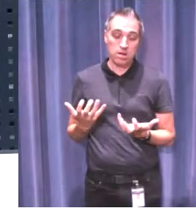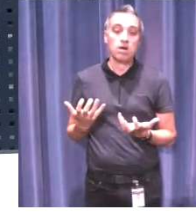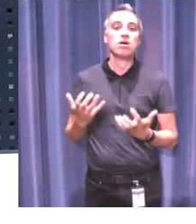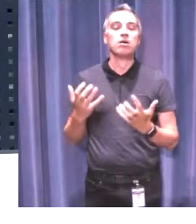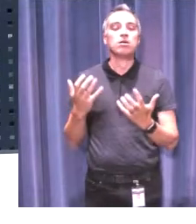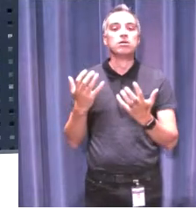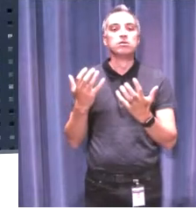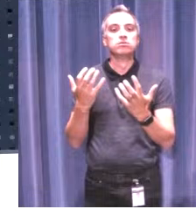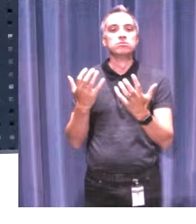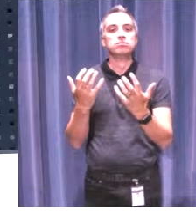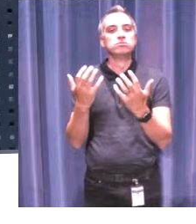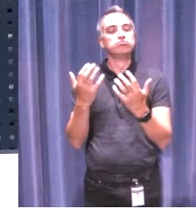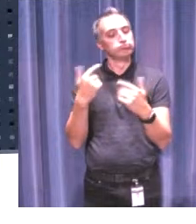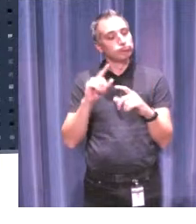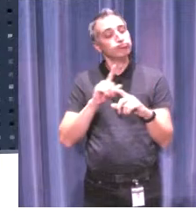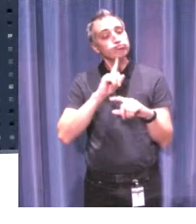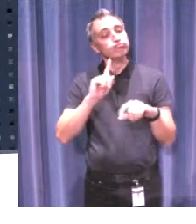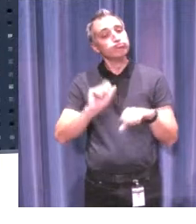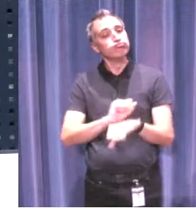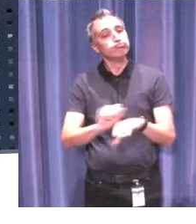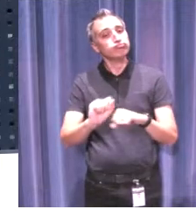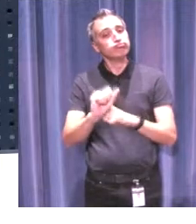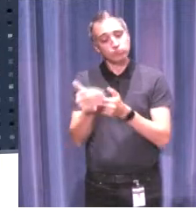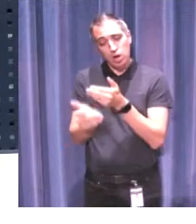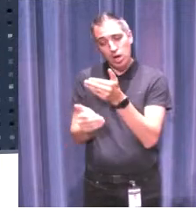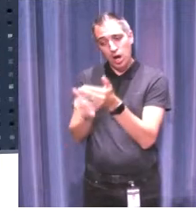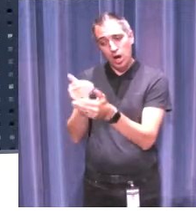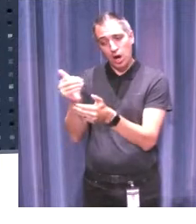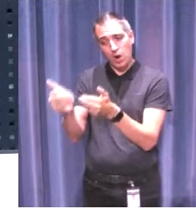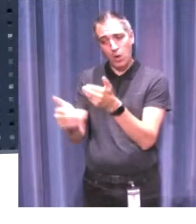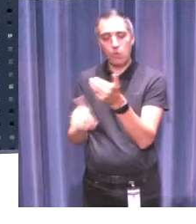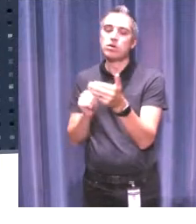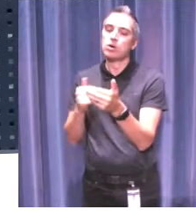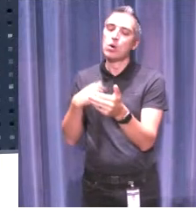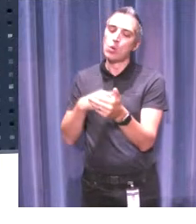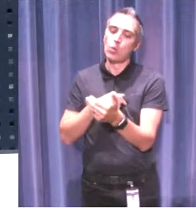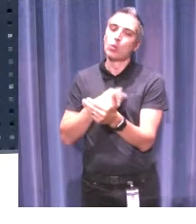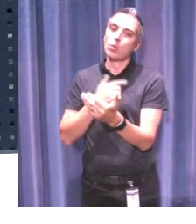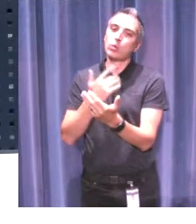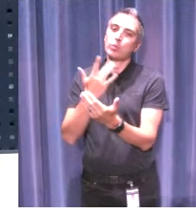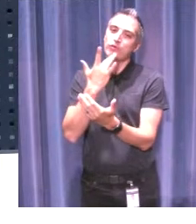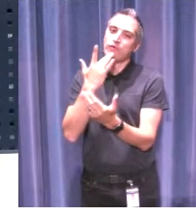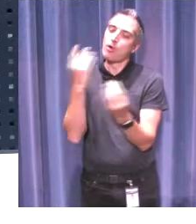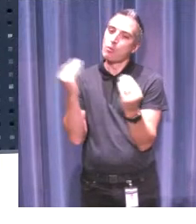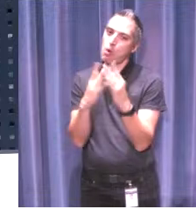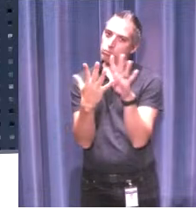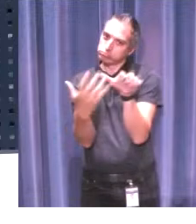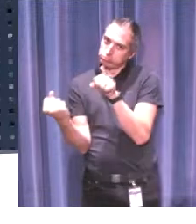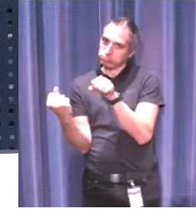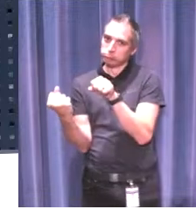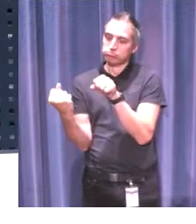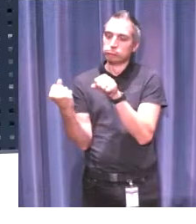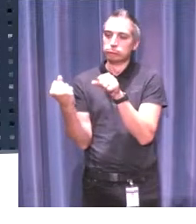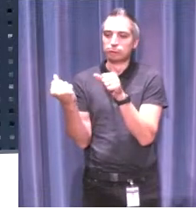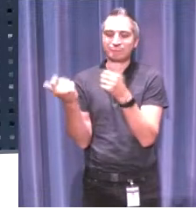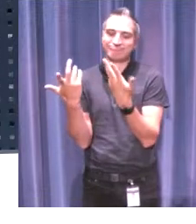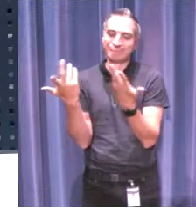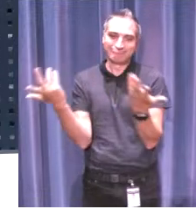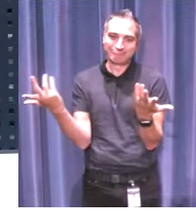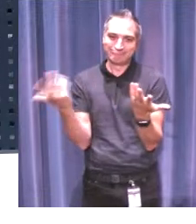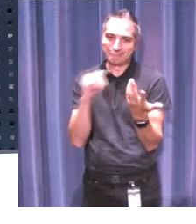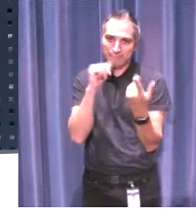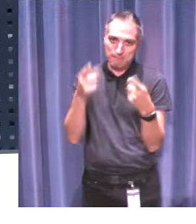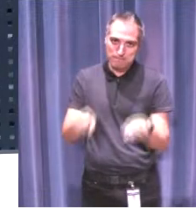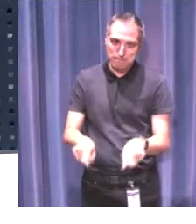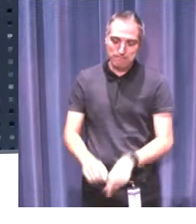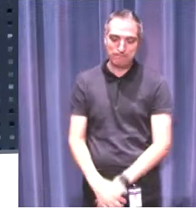it was progress indeed. It just wasn't as fast as we wanted it to be.